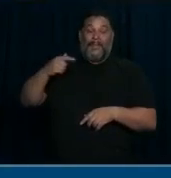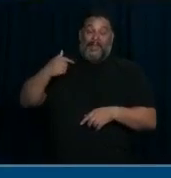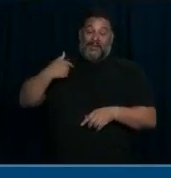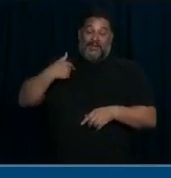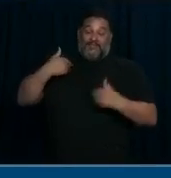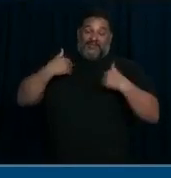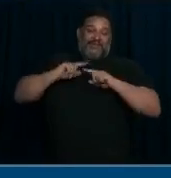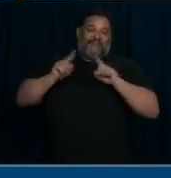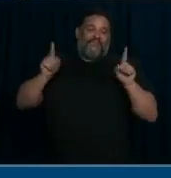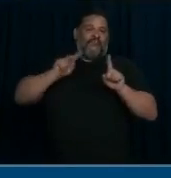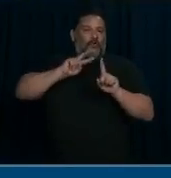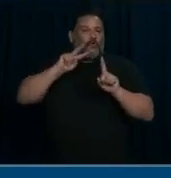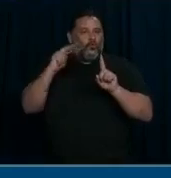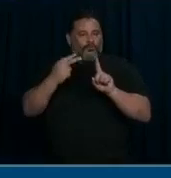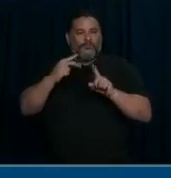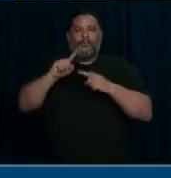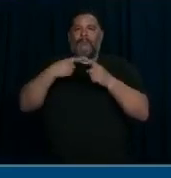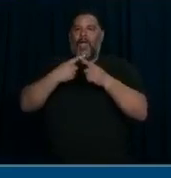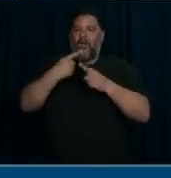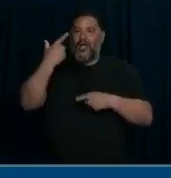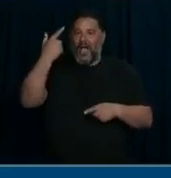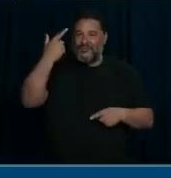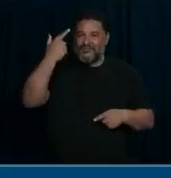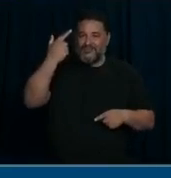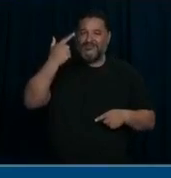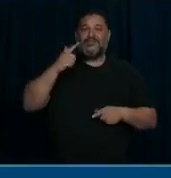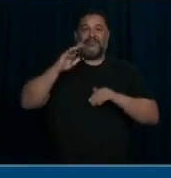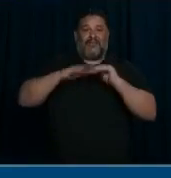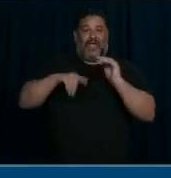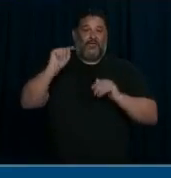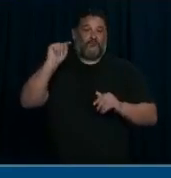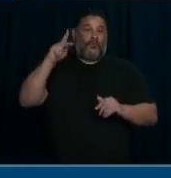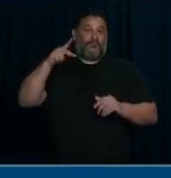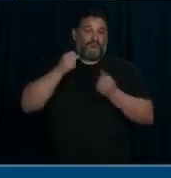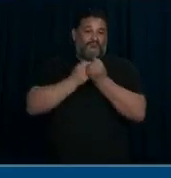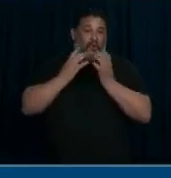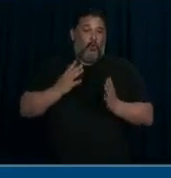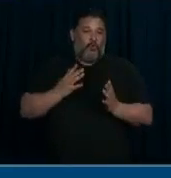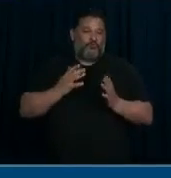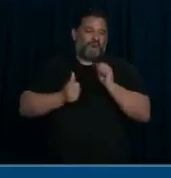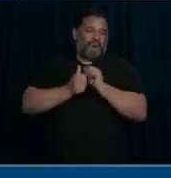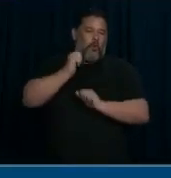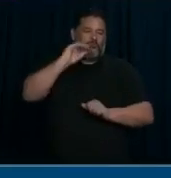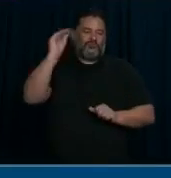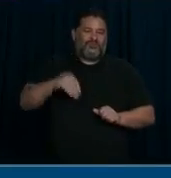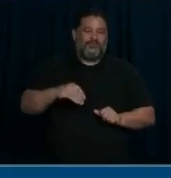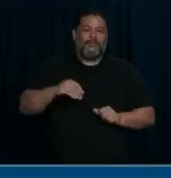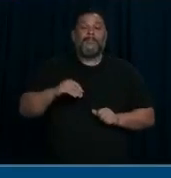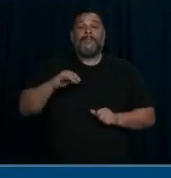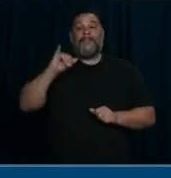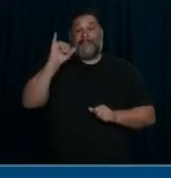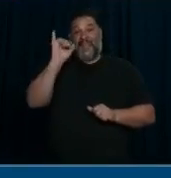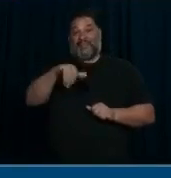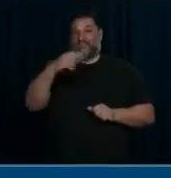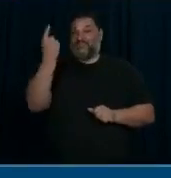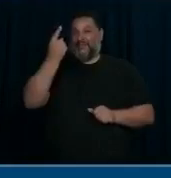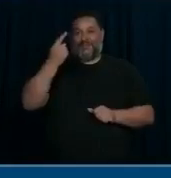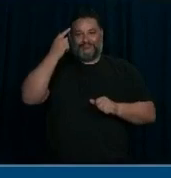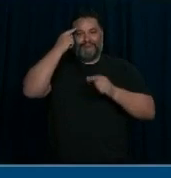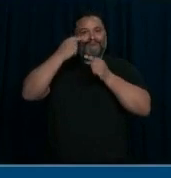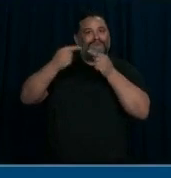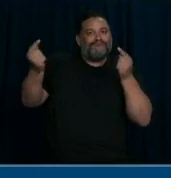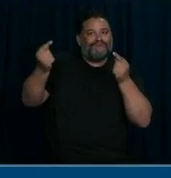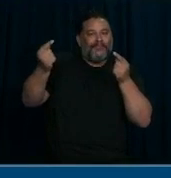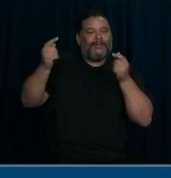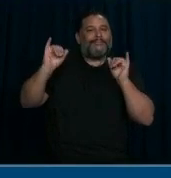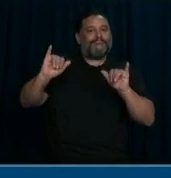a different view about guns than a Donald Trump supporter, for the most part. That's something that we don't see eye to eye on. Okay,